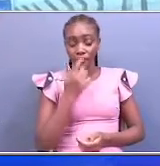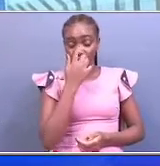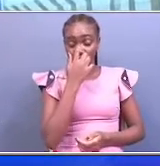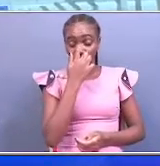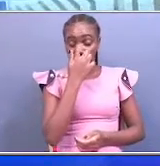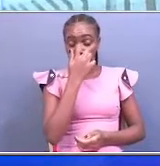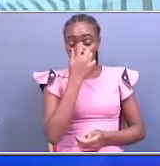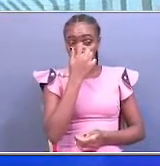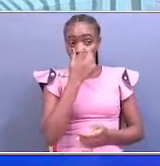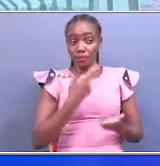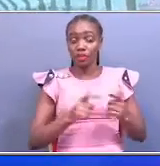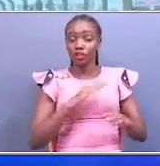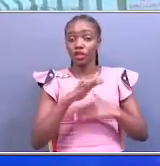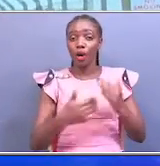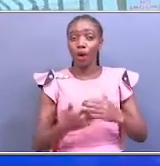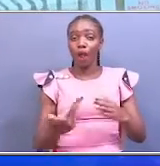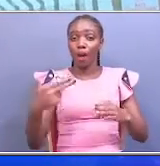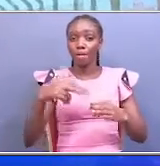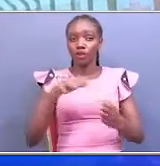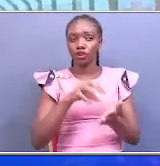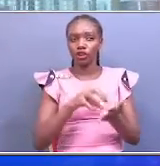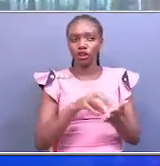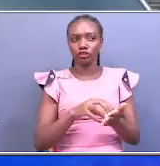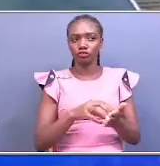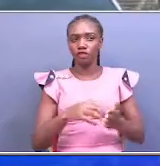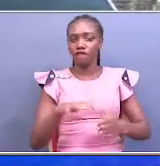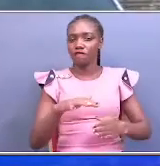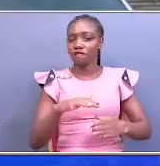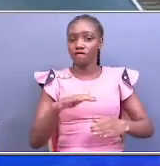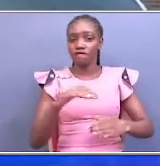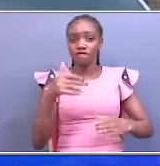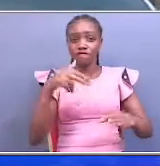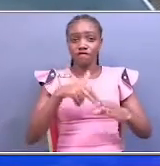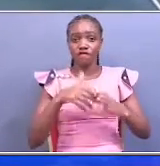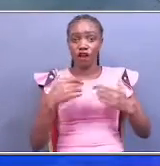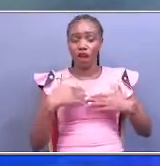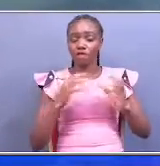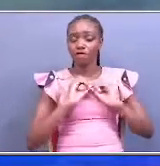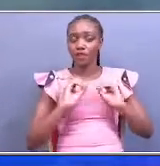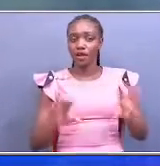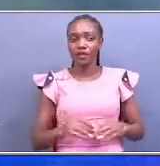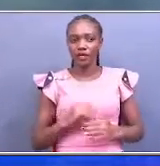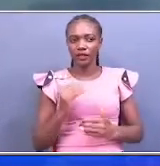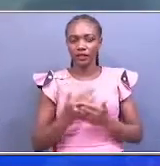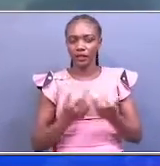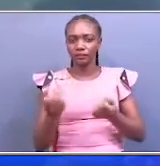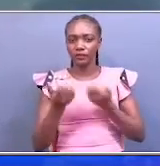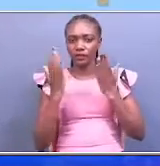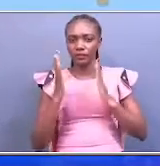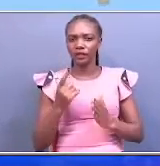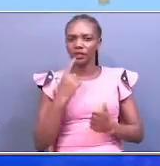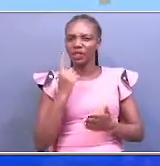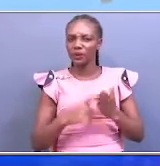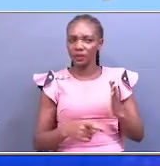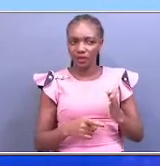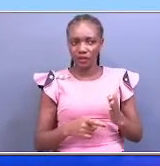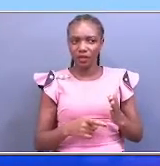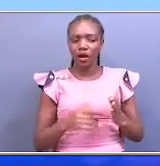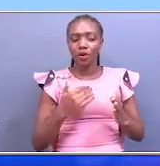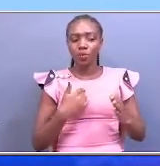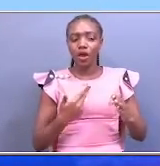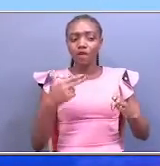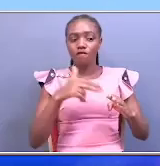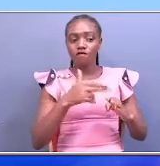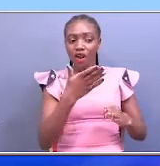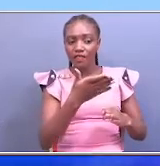However, all petrol stations in this depot have no fuel, with some of the truck drivers secretly disclosing to us that there is fuel at the